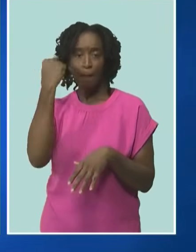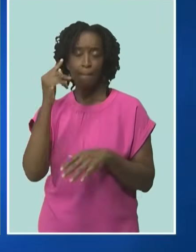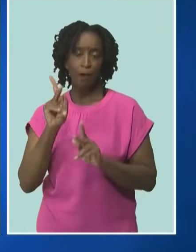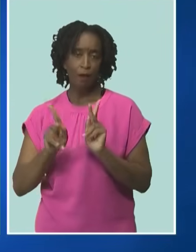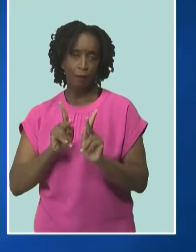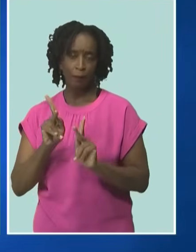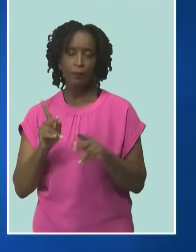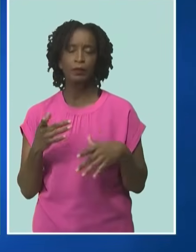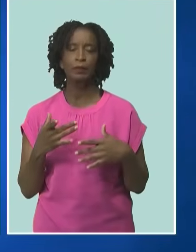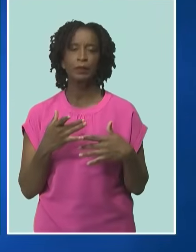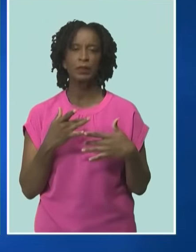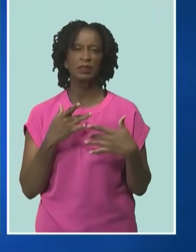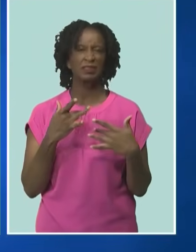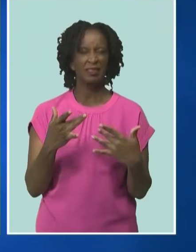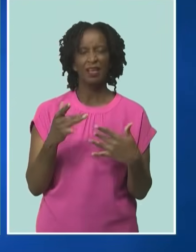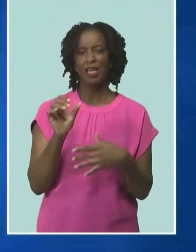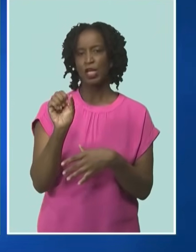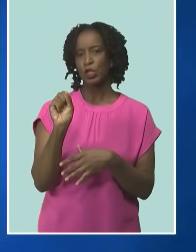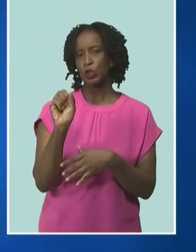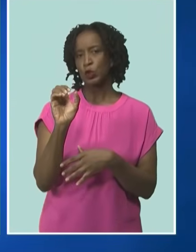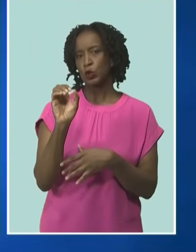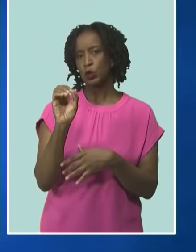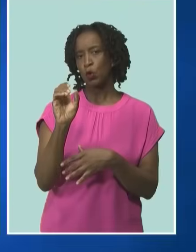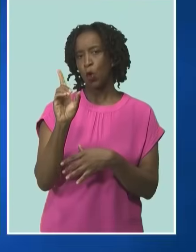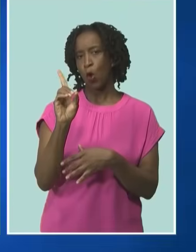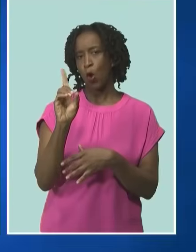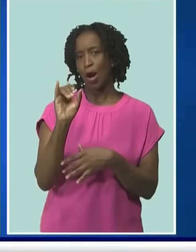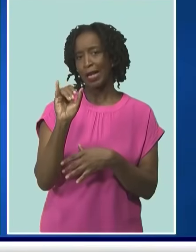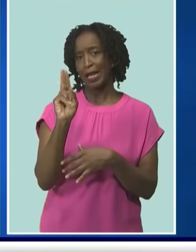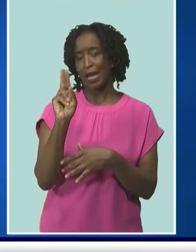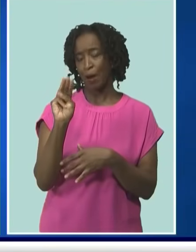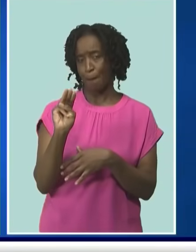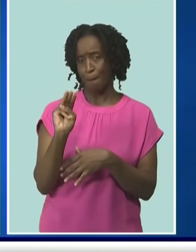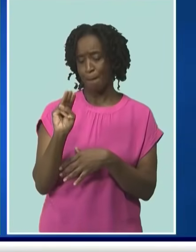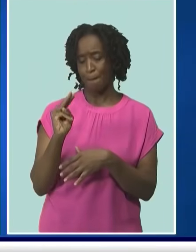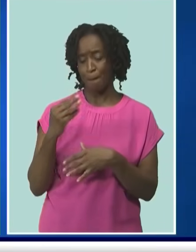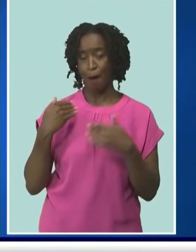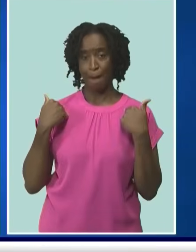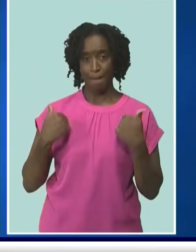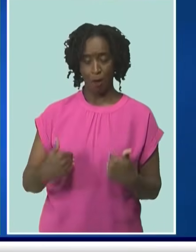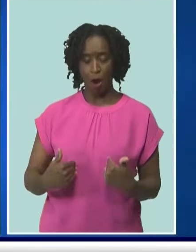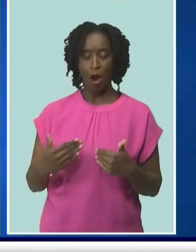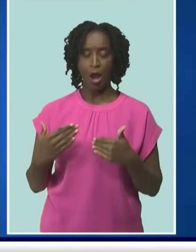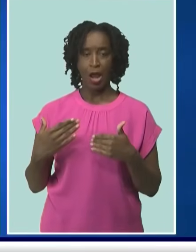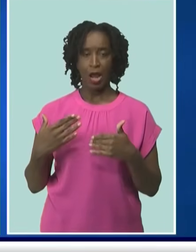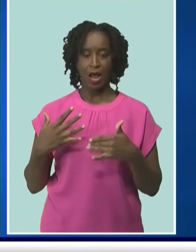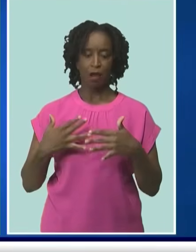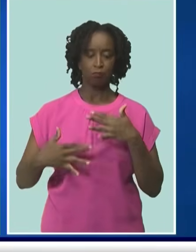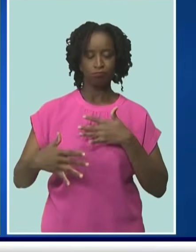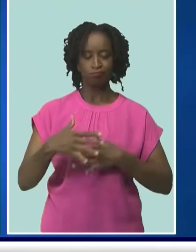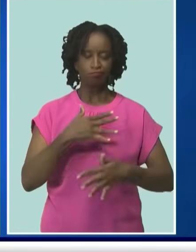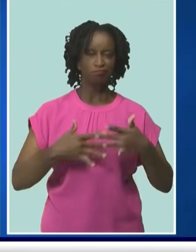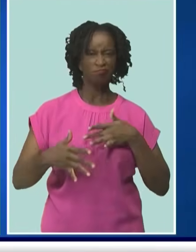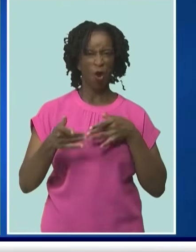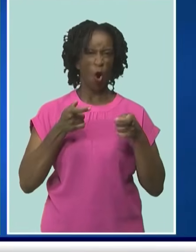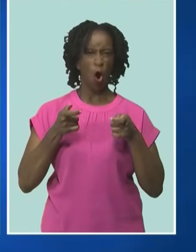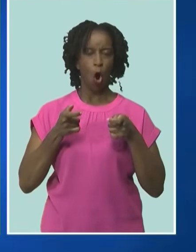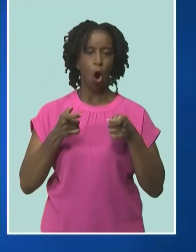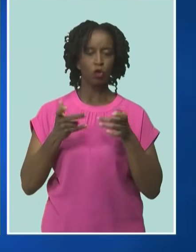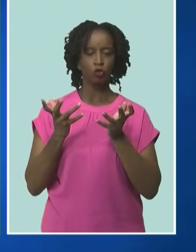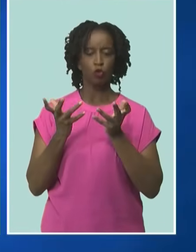We don't regulate the sodium properly as some other races do. So that's the thing we have to do. We've got